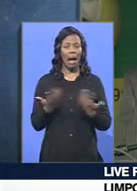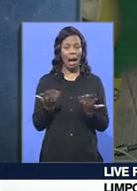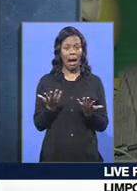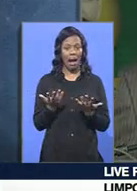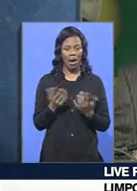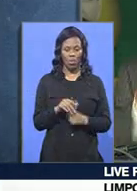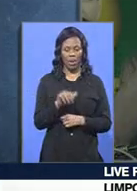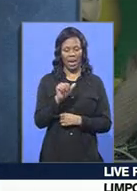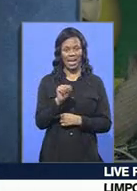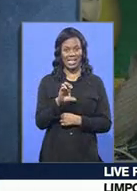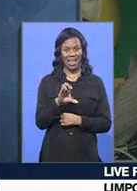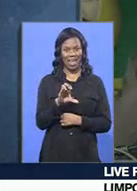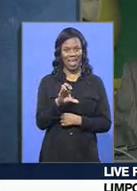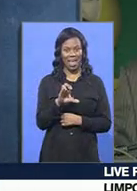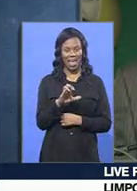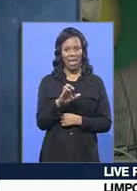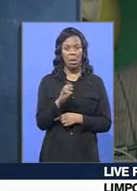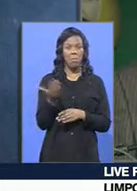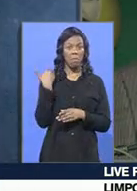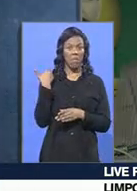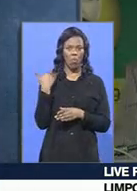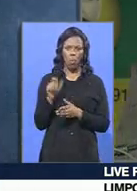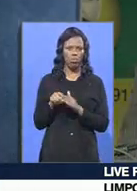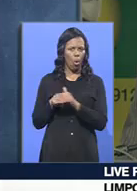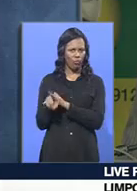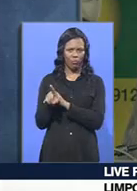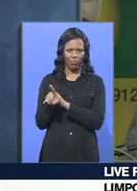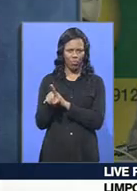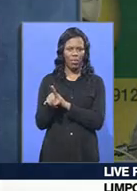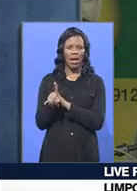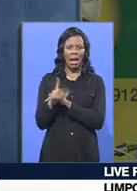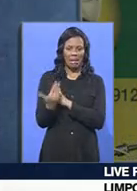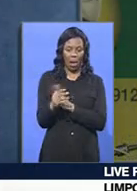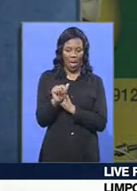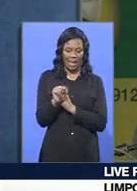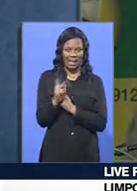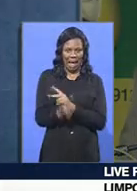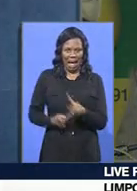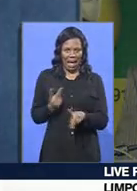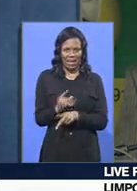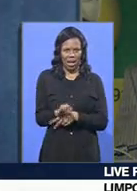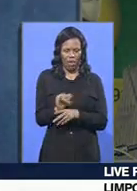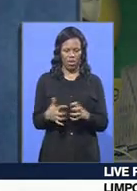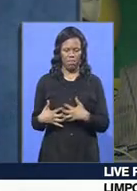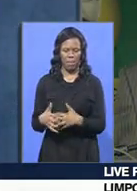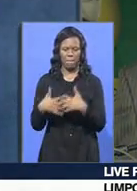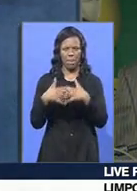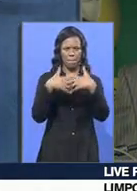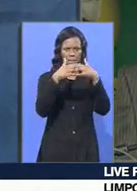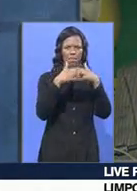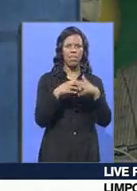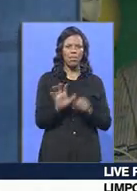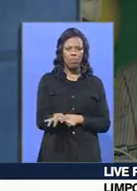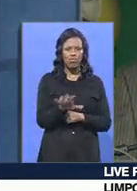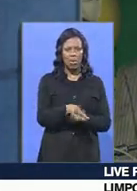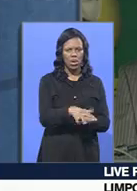re-establishing the ANC inside the country began, and branches were once again formed